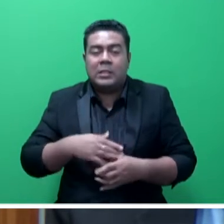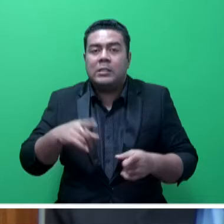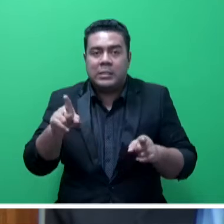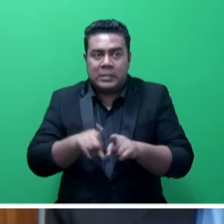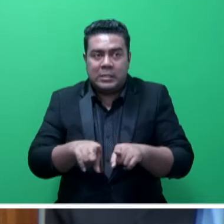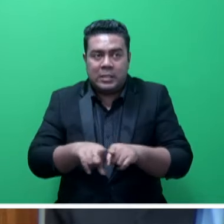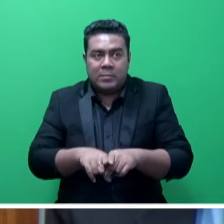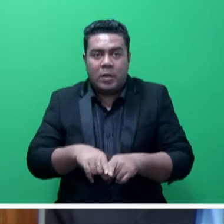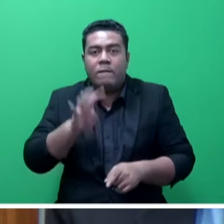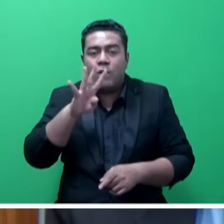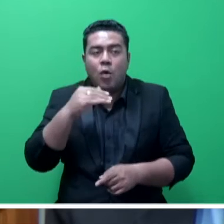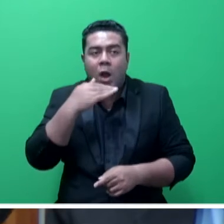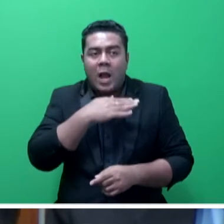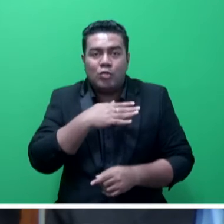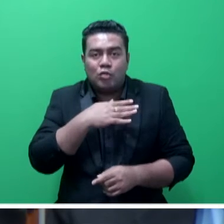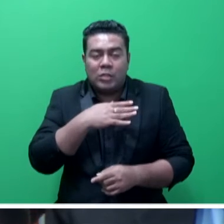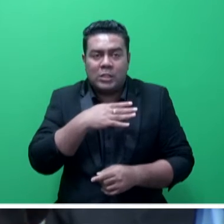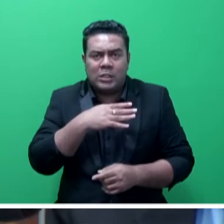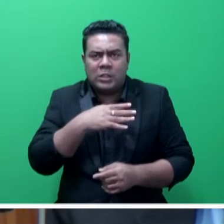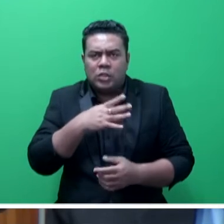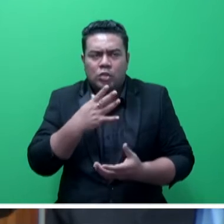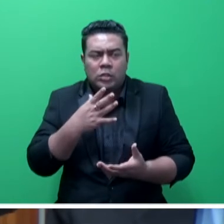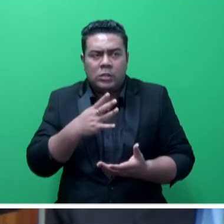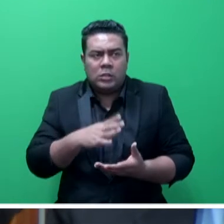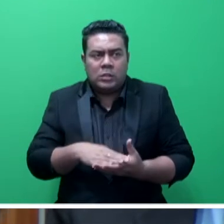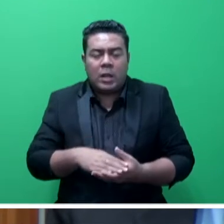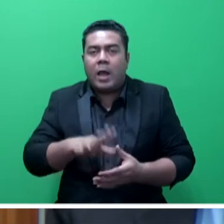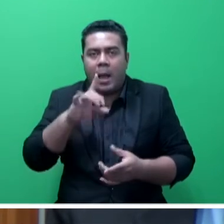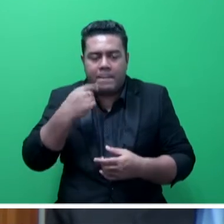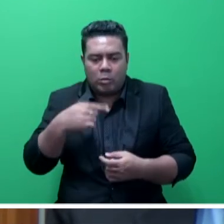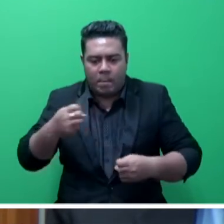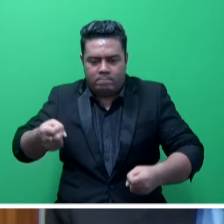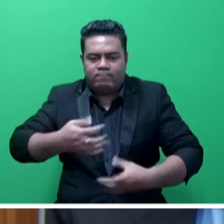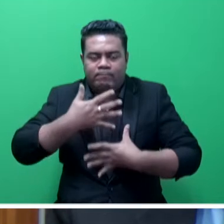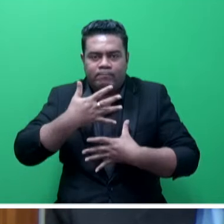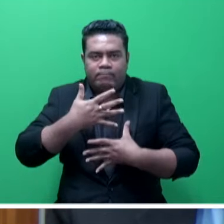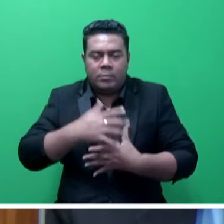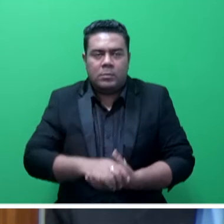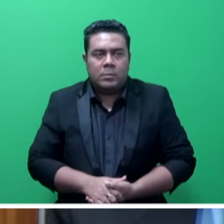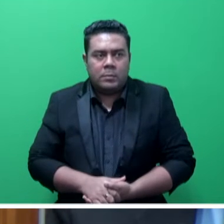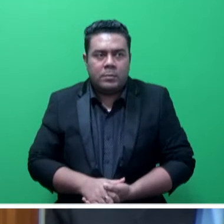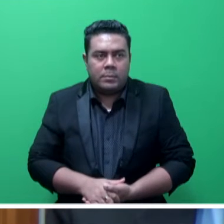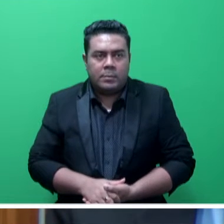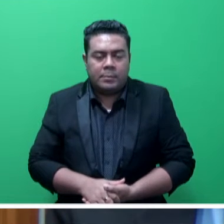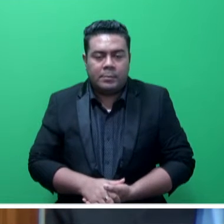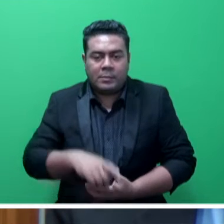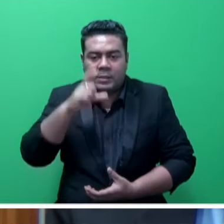doing up to 400 chest X-rays. The amount of radiation that a CT scan gives, and